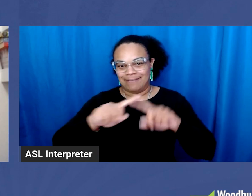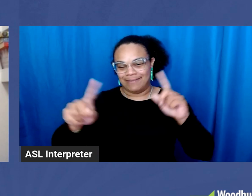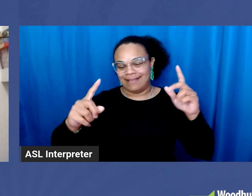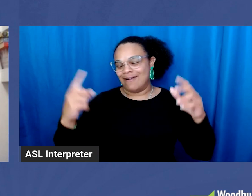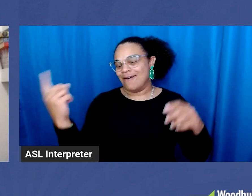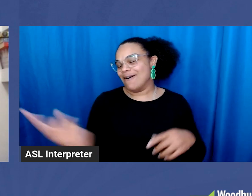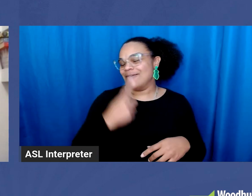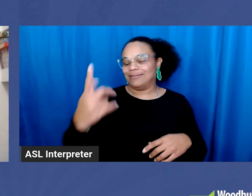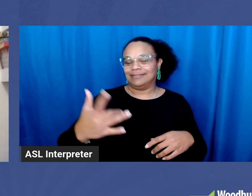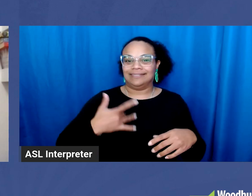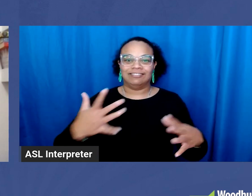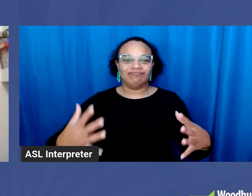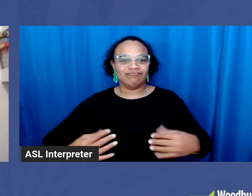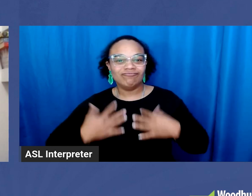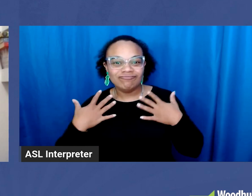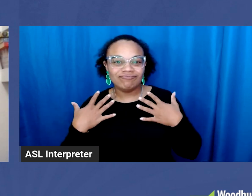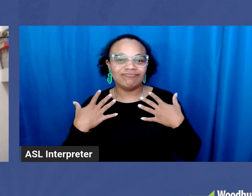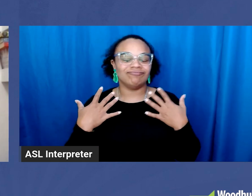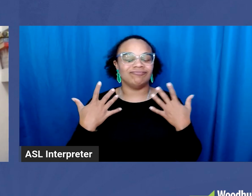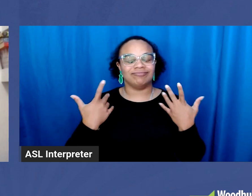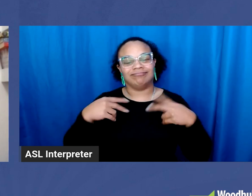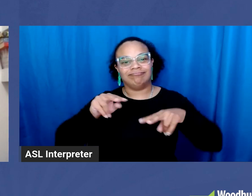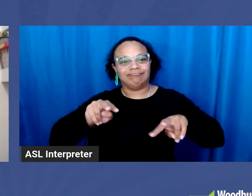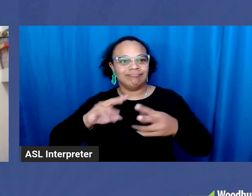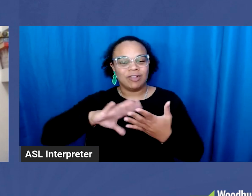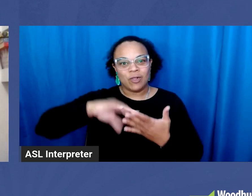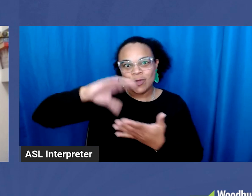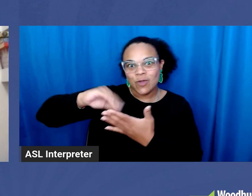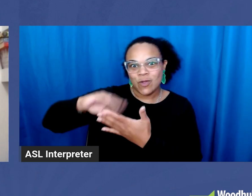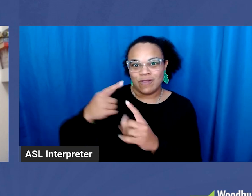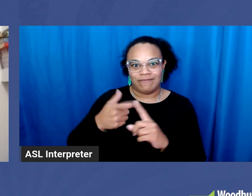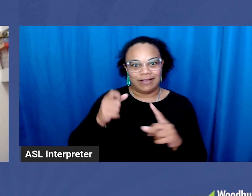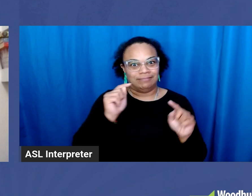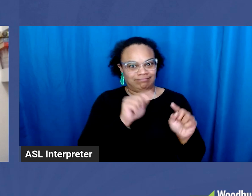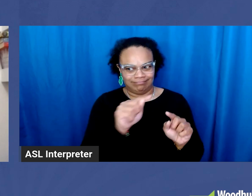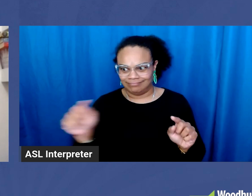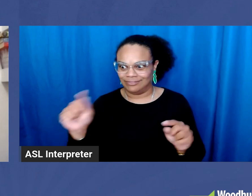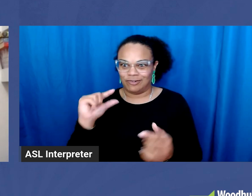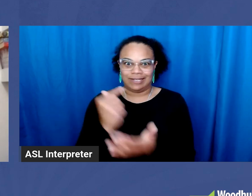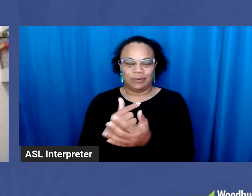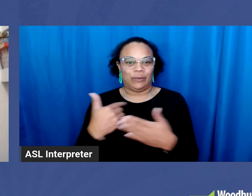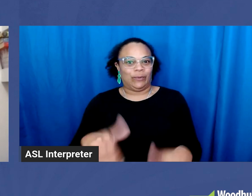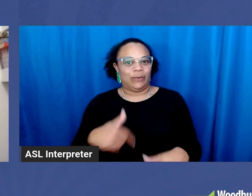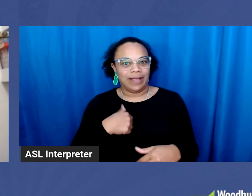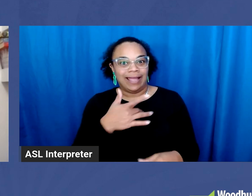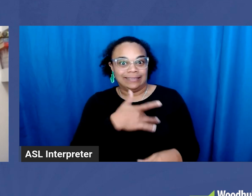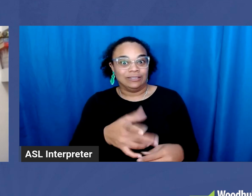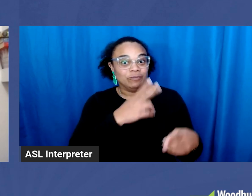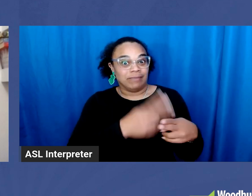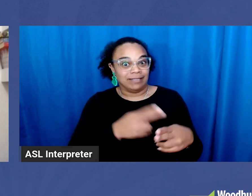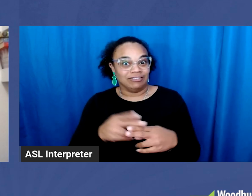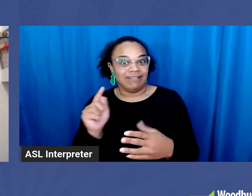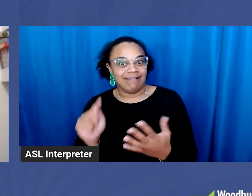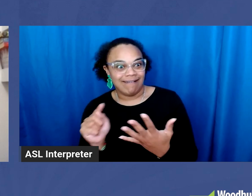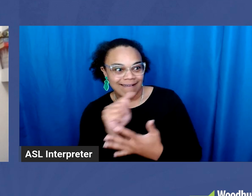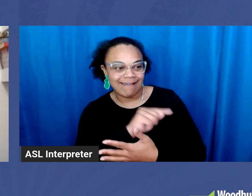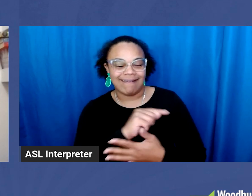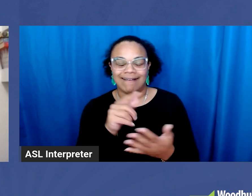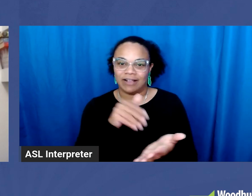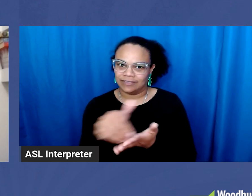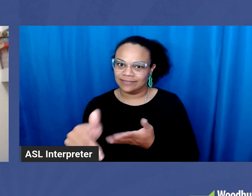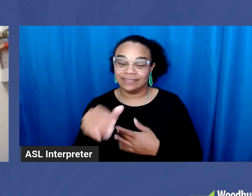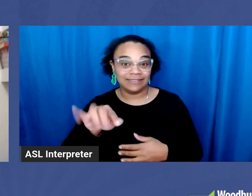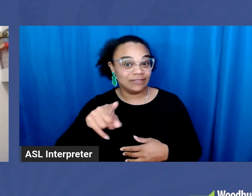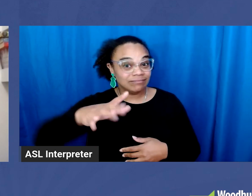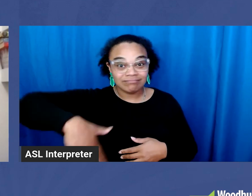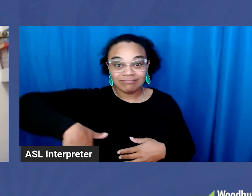really inspired and learning a lot from these graduations. I reference them a lot. If you have not had a